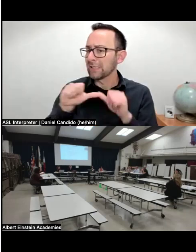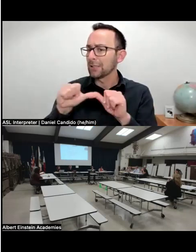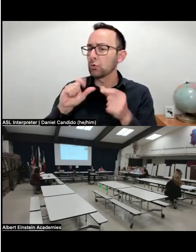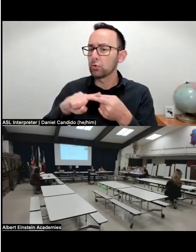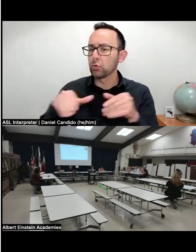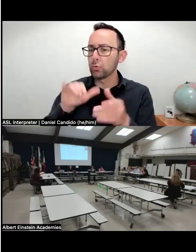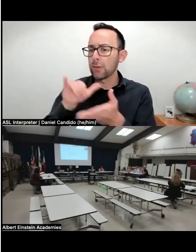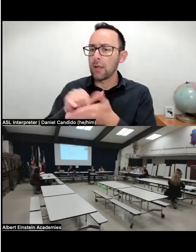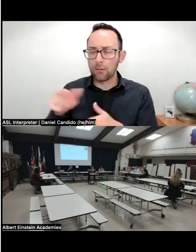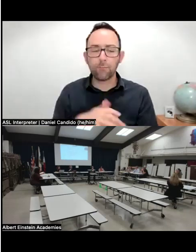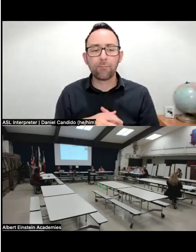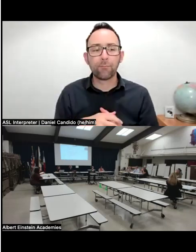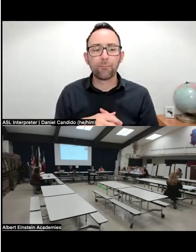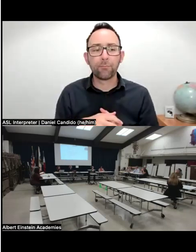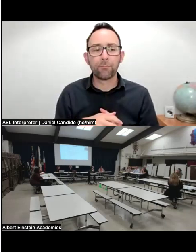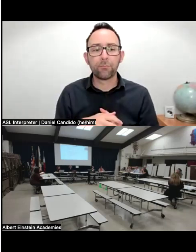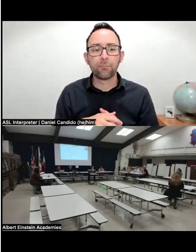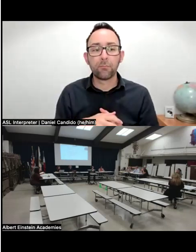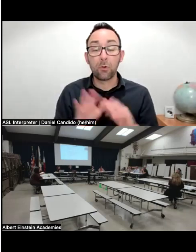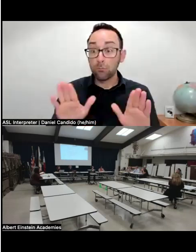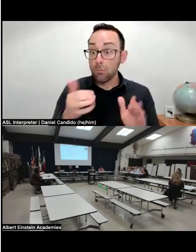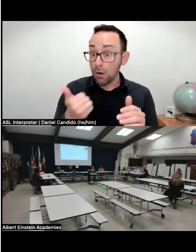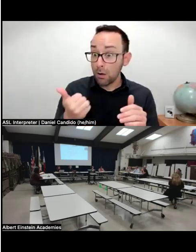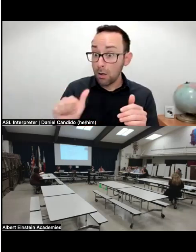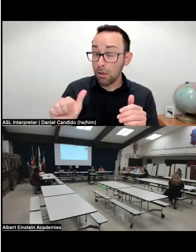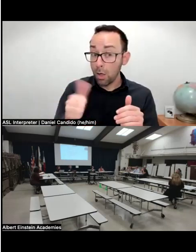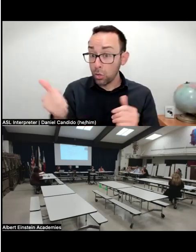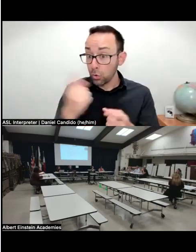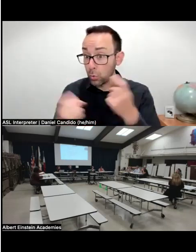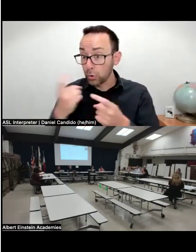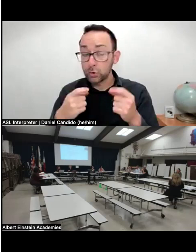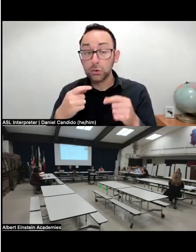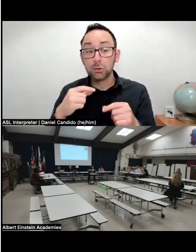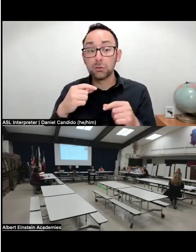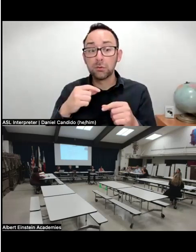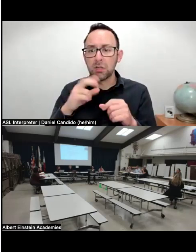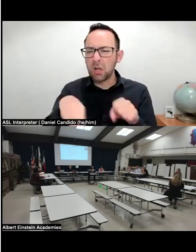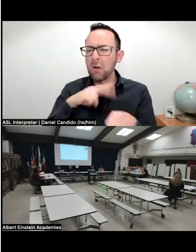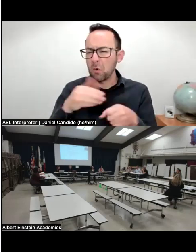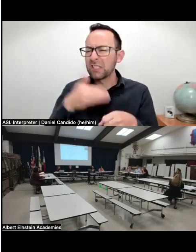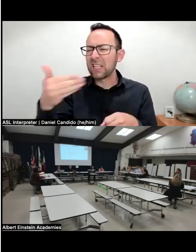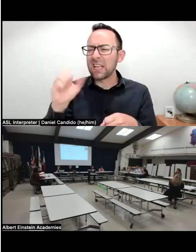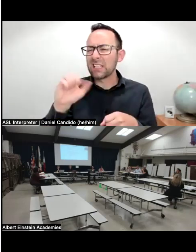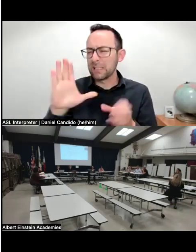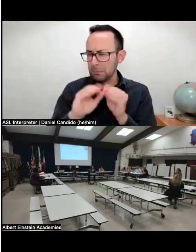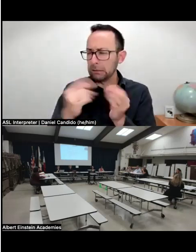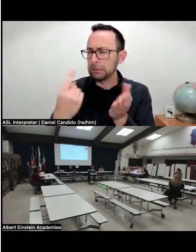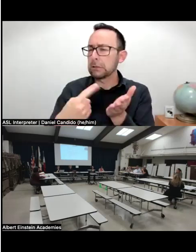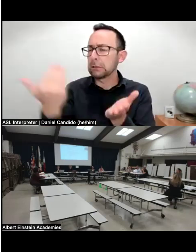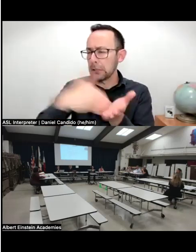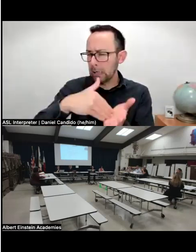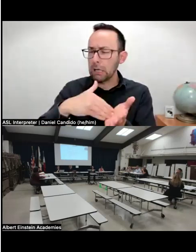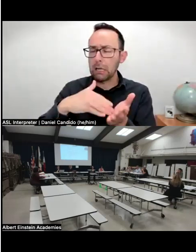So next, any other questions about that? This is, of course, going to be taken up at the next SSC and how they